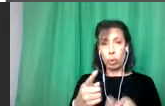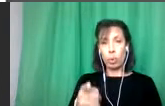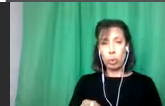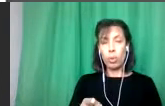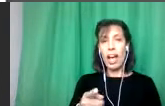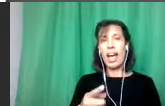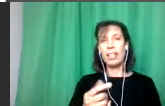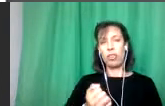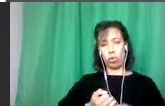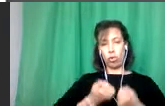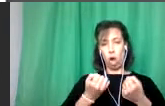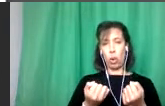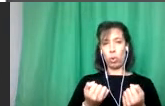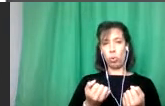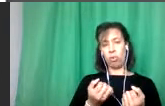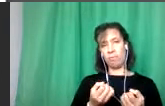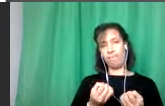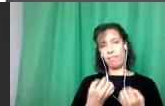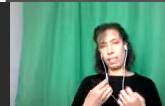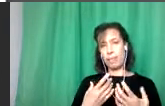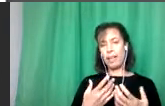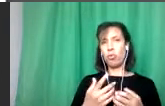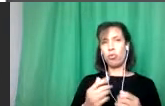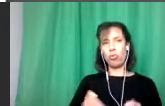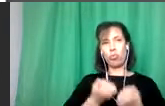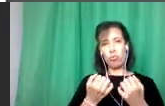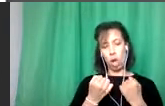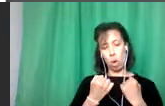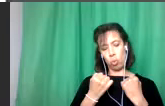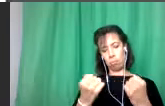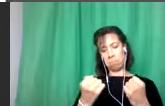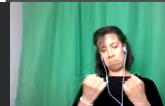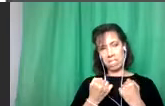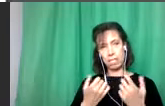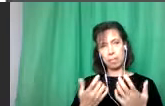to improve your achievement in this module.